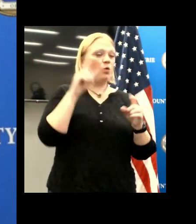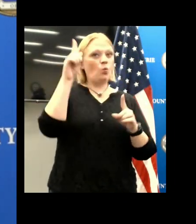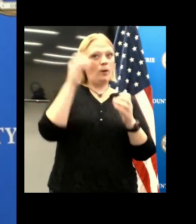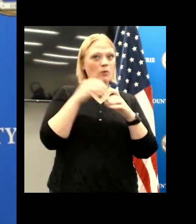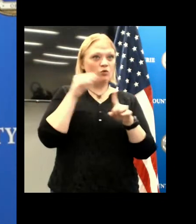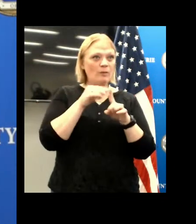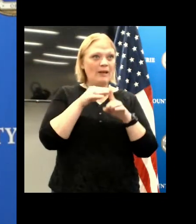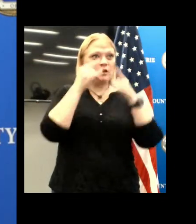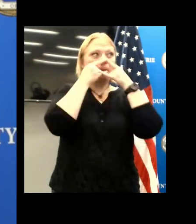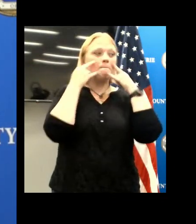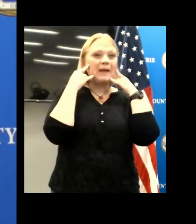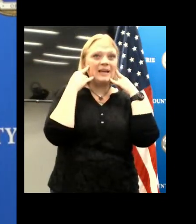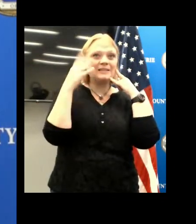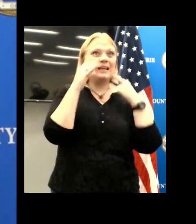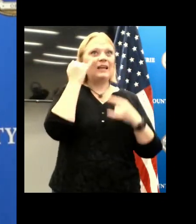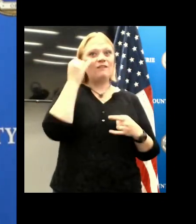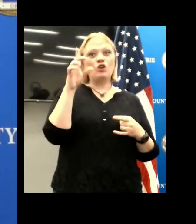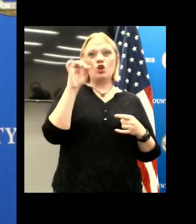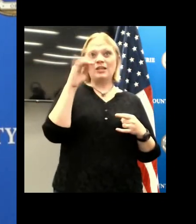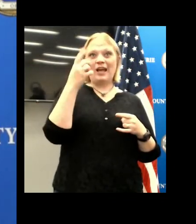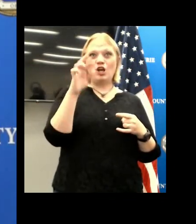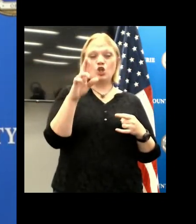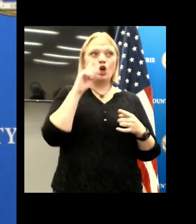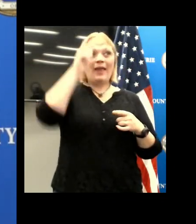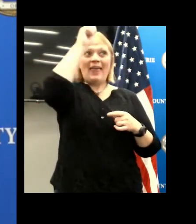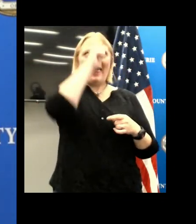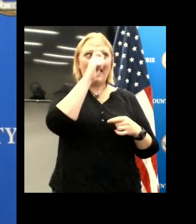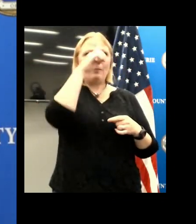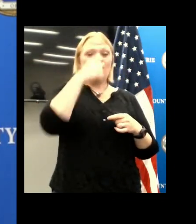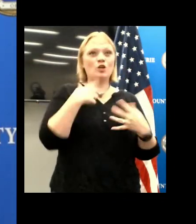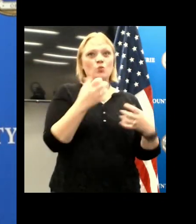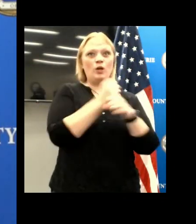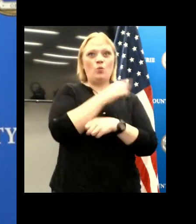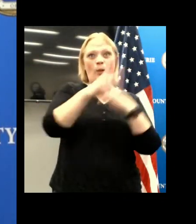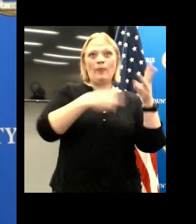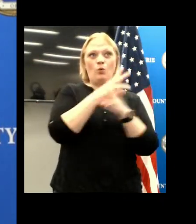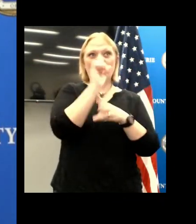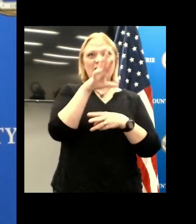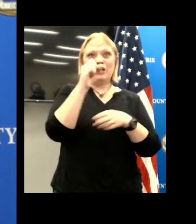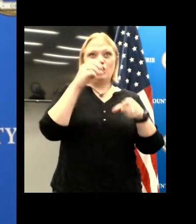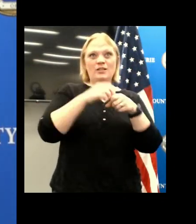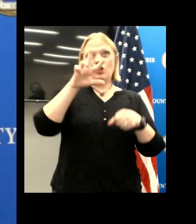reminder, wear a mask, and if you're a Dodger fan, put your hat on because we won the World Series for the first time in 32 years.